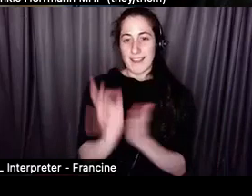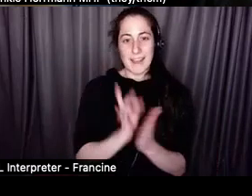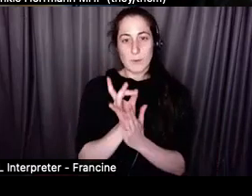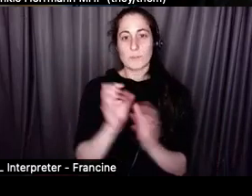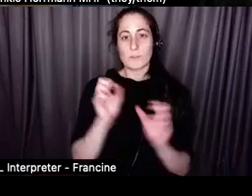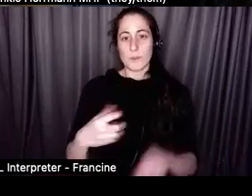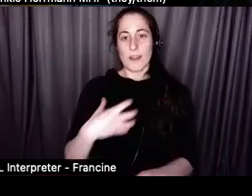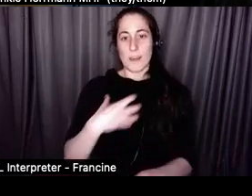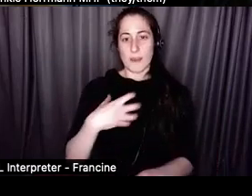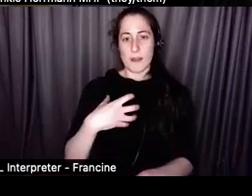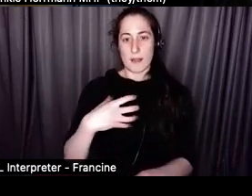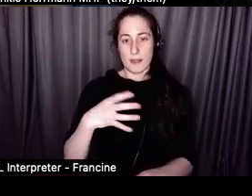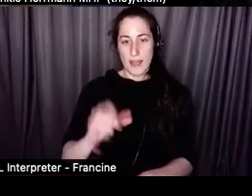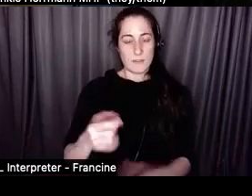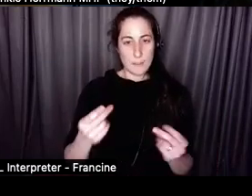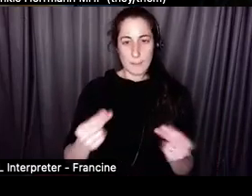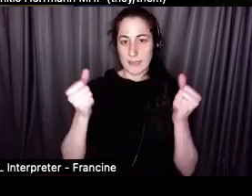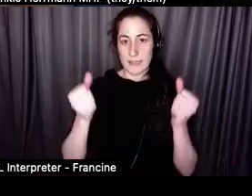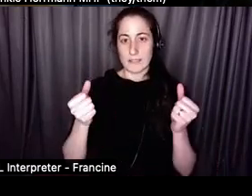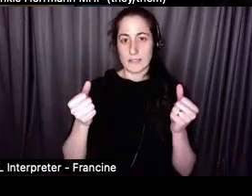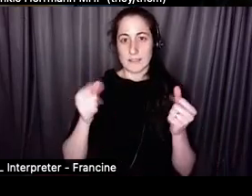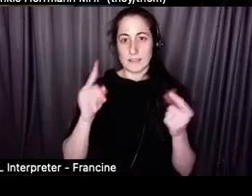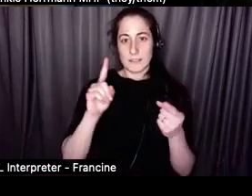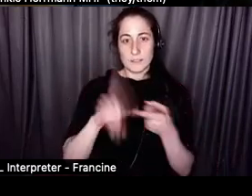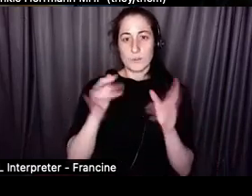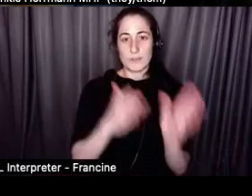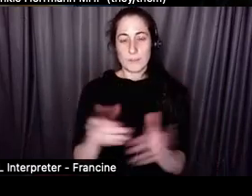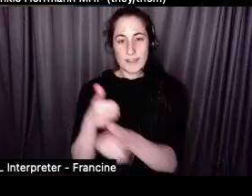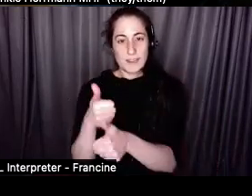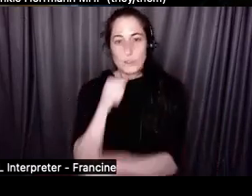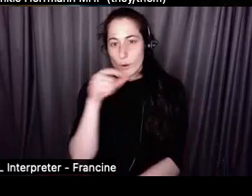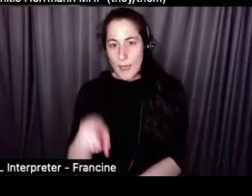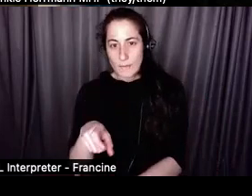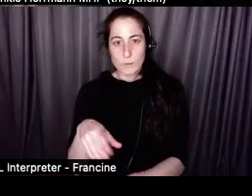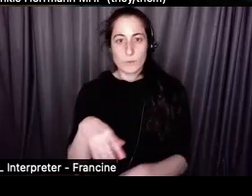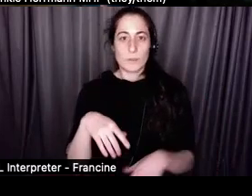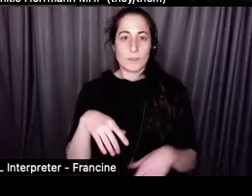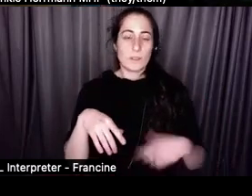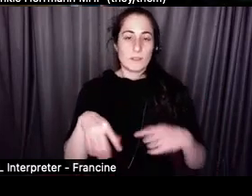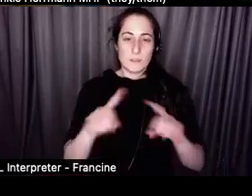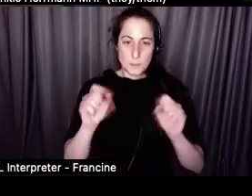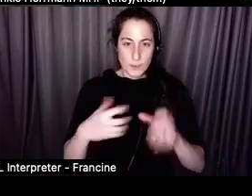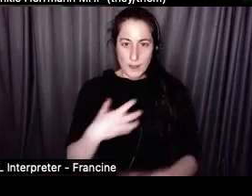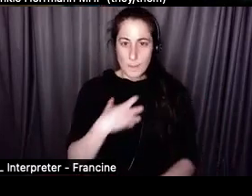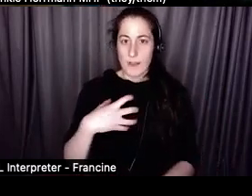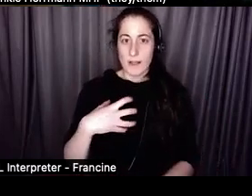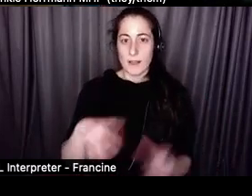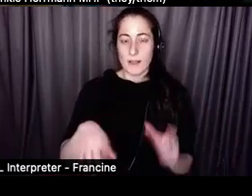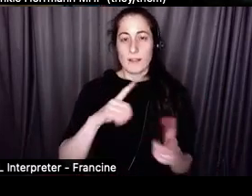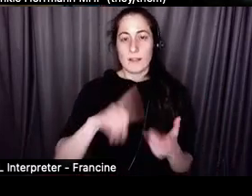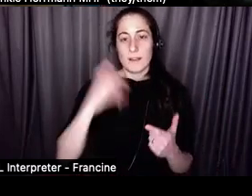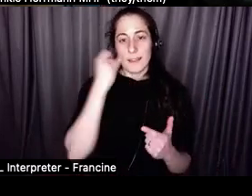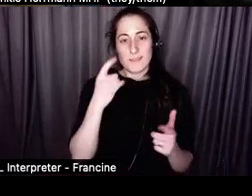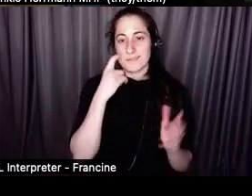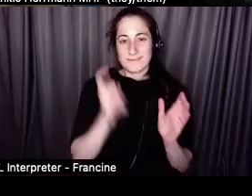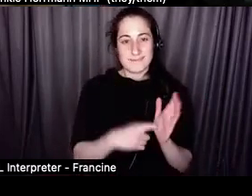that immediately to the plan itself. And this is something you have to do. It's a required step. And then let's say they just have the same finding again.